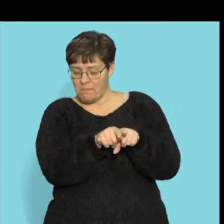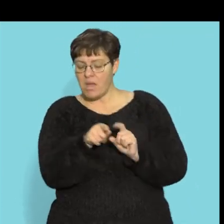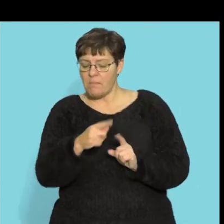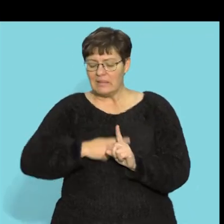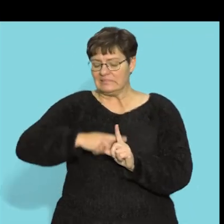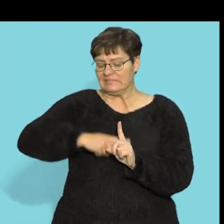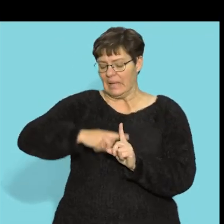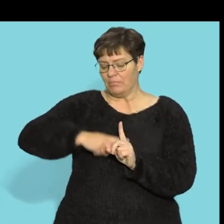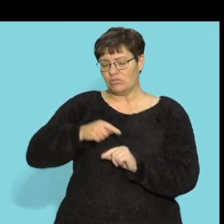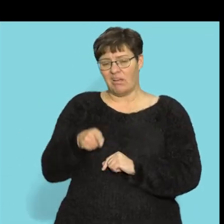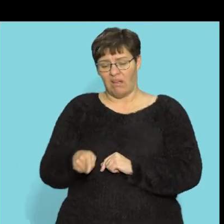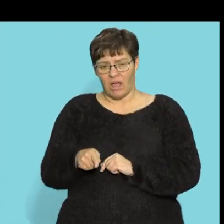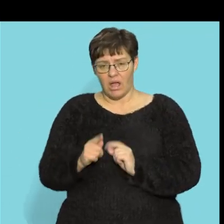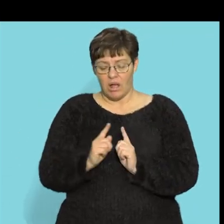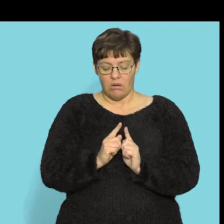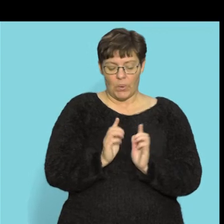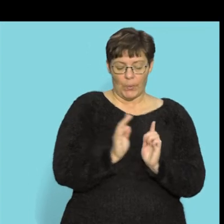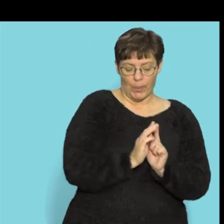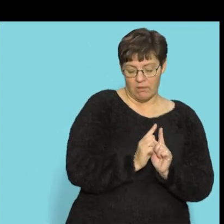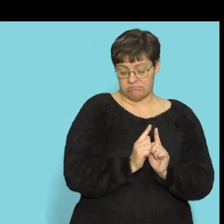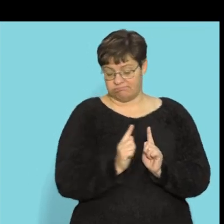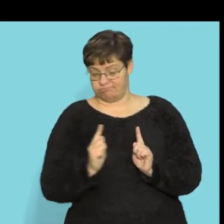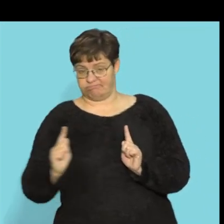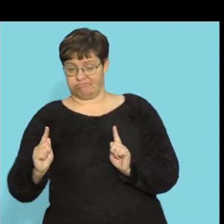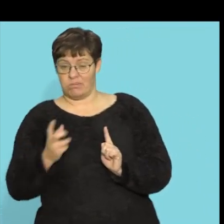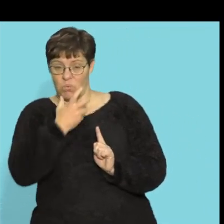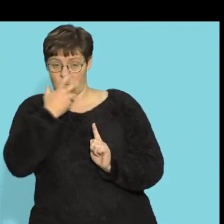find out how it affects resistance. So